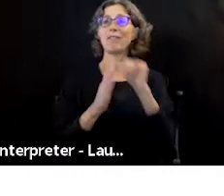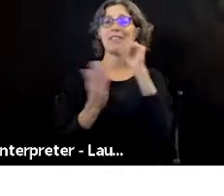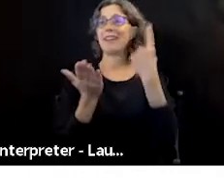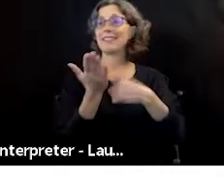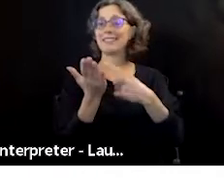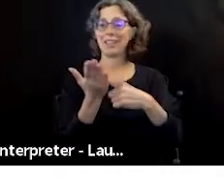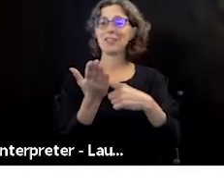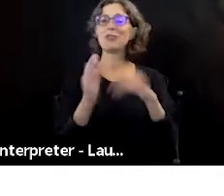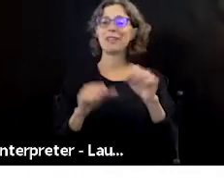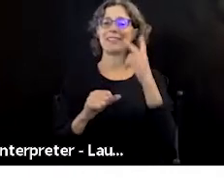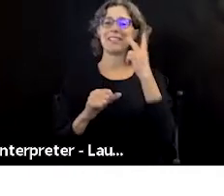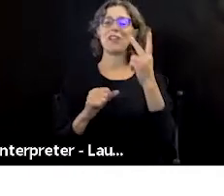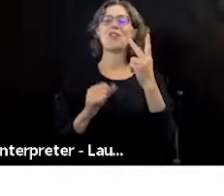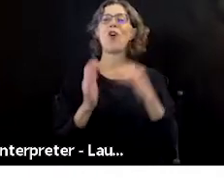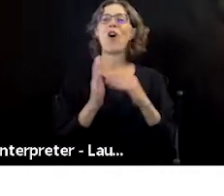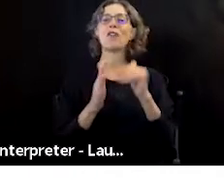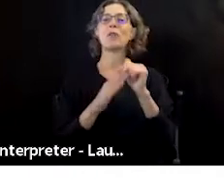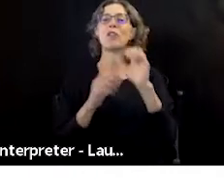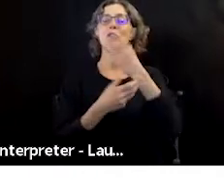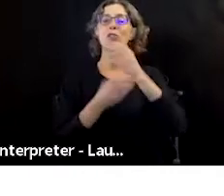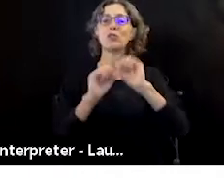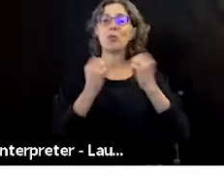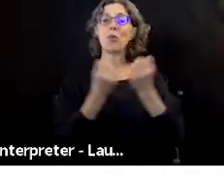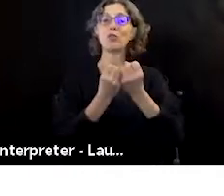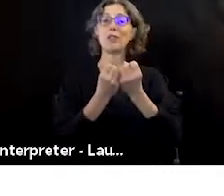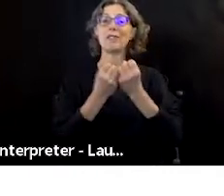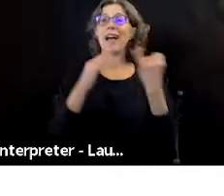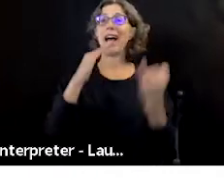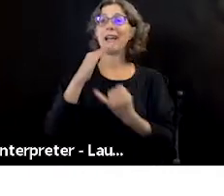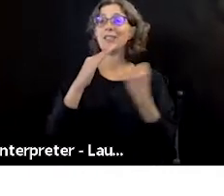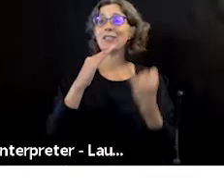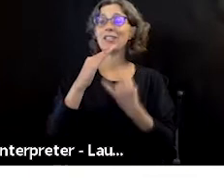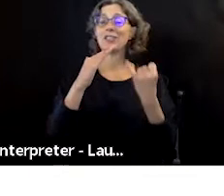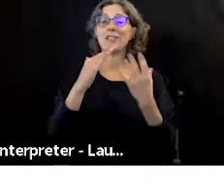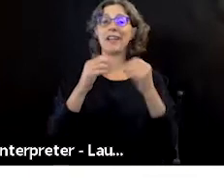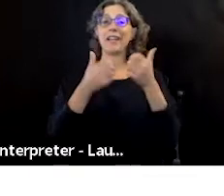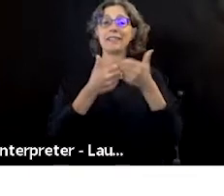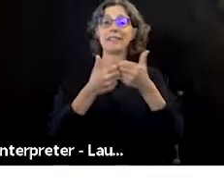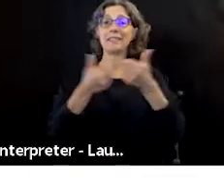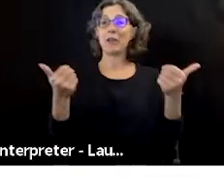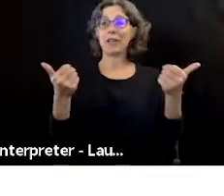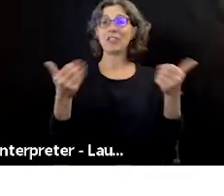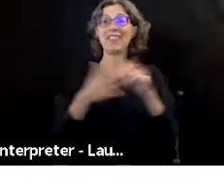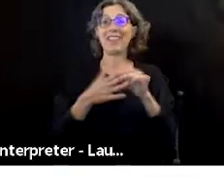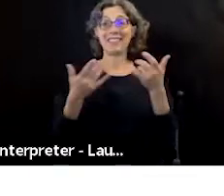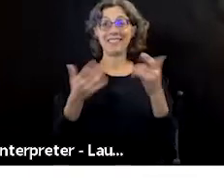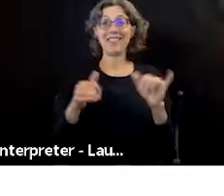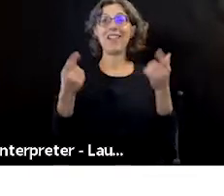a lot of the social isolation and segregation that still continues today.